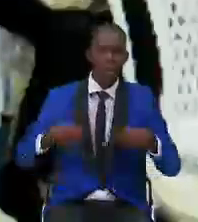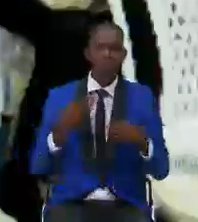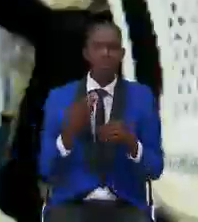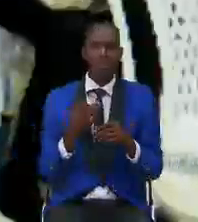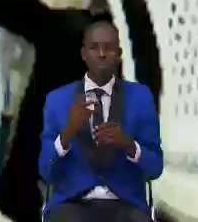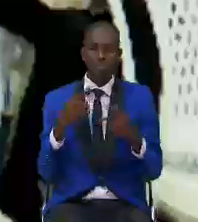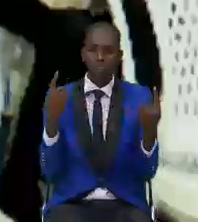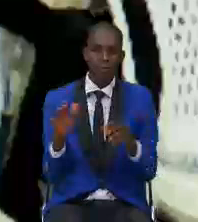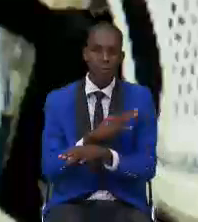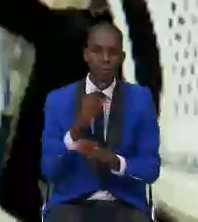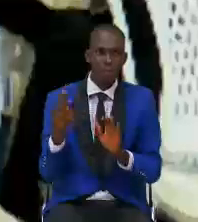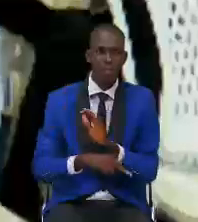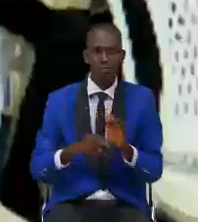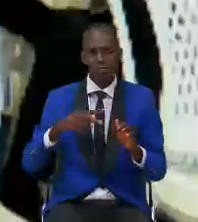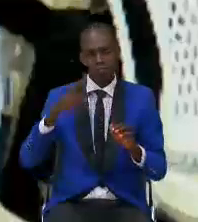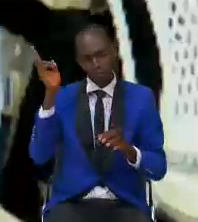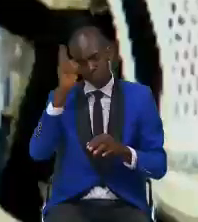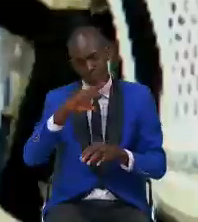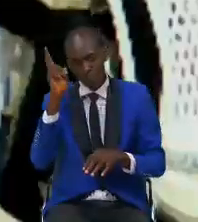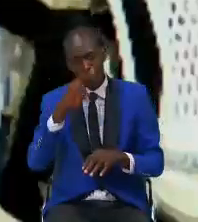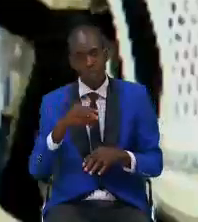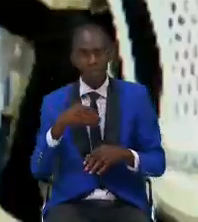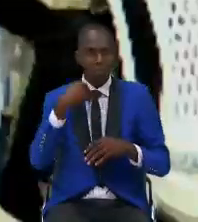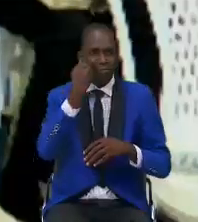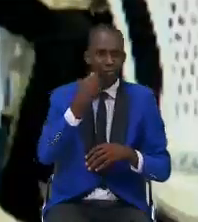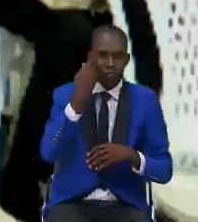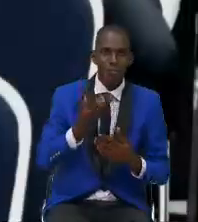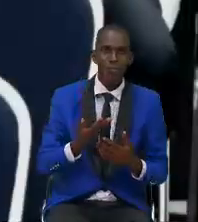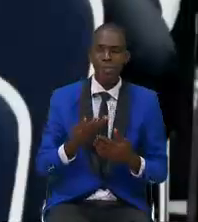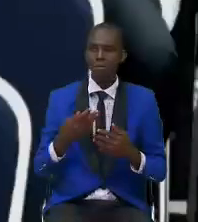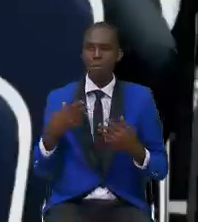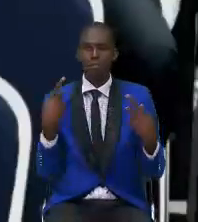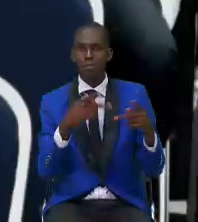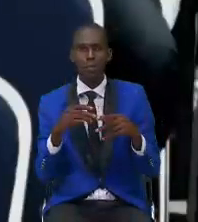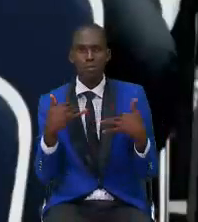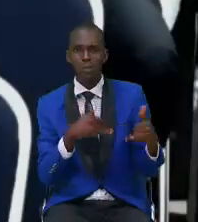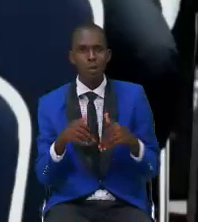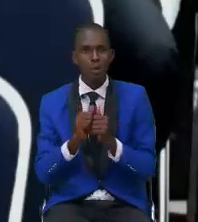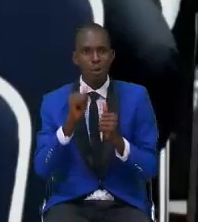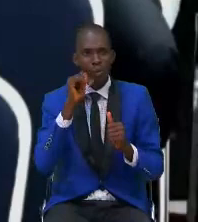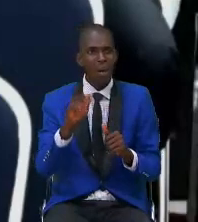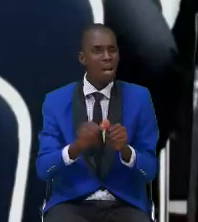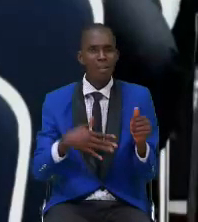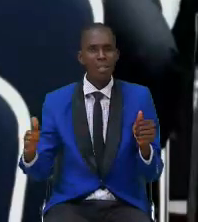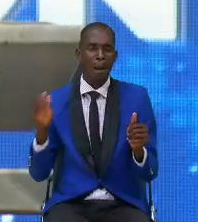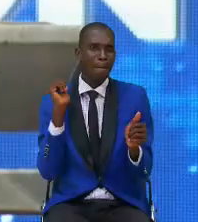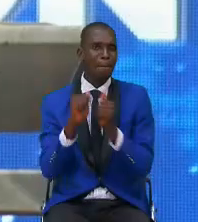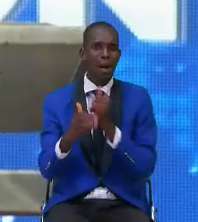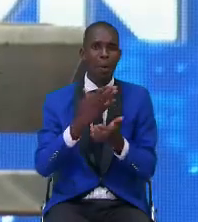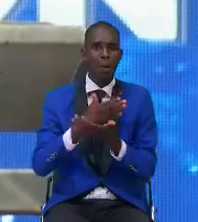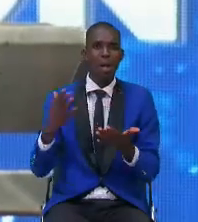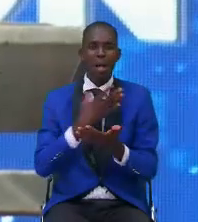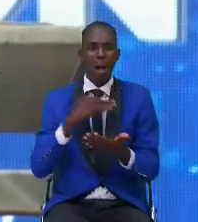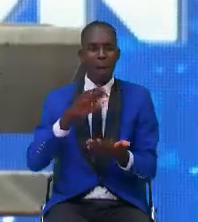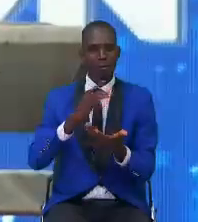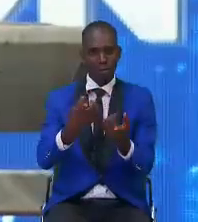and drunkenness and womanizing and adultery and fornication, everything passed away and it came before